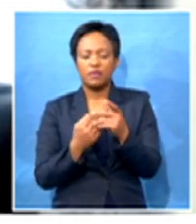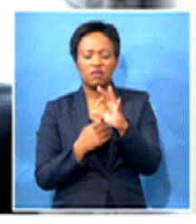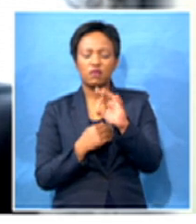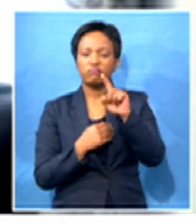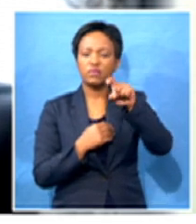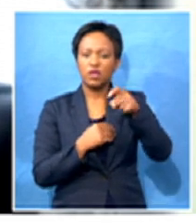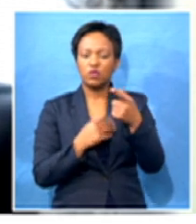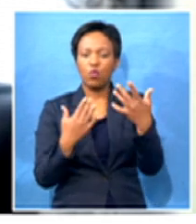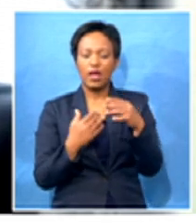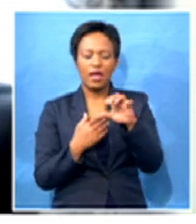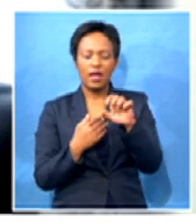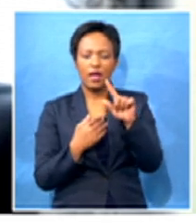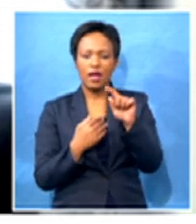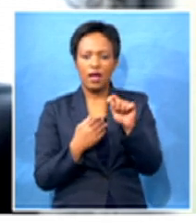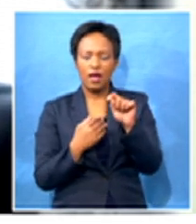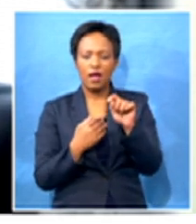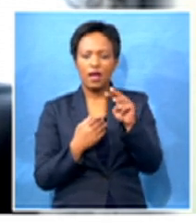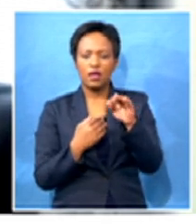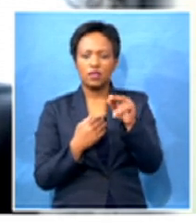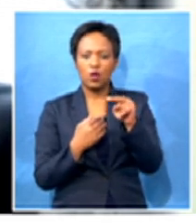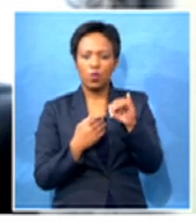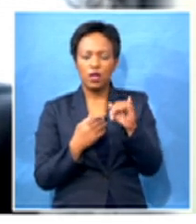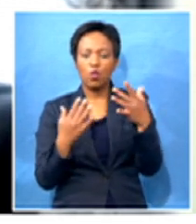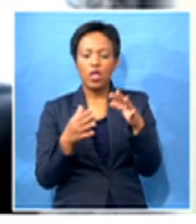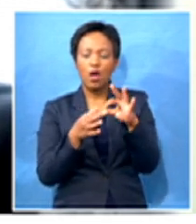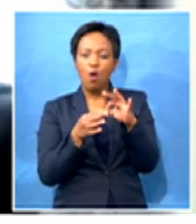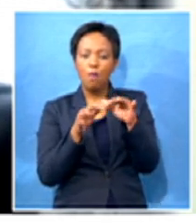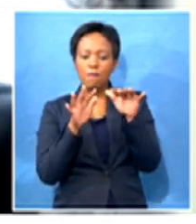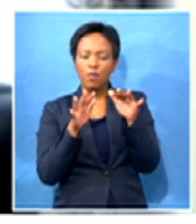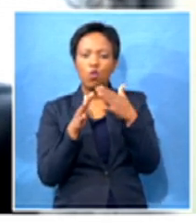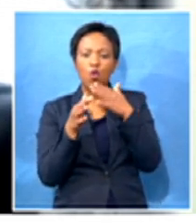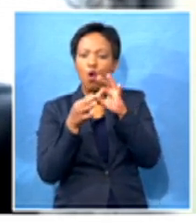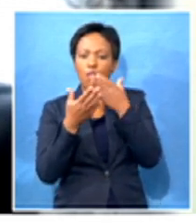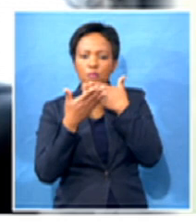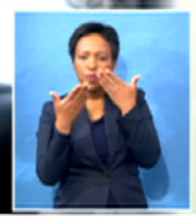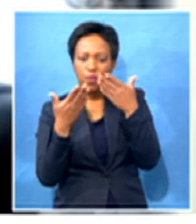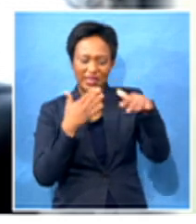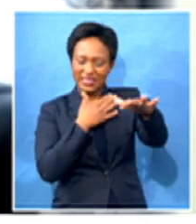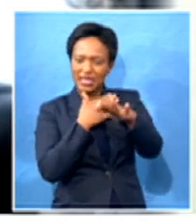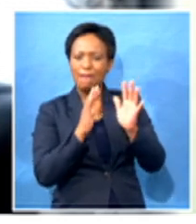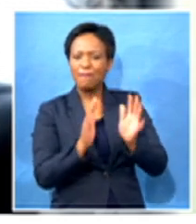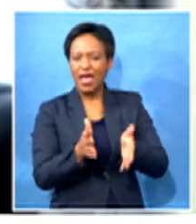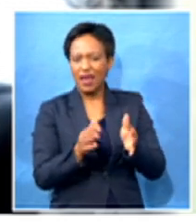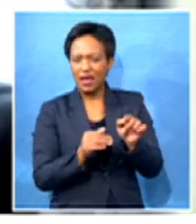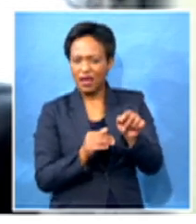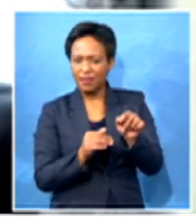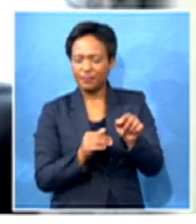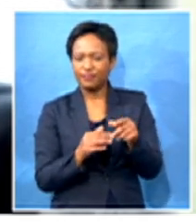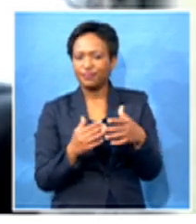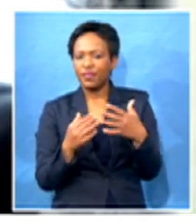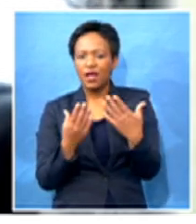in Etewini of the homeless people in Etewini alone. Let alone that this